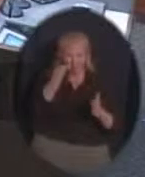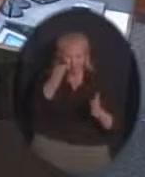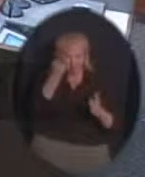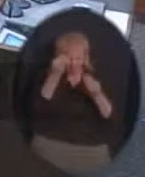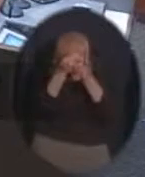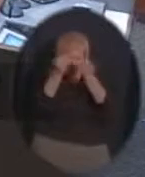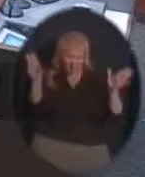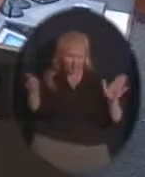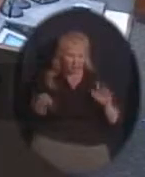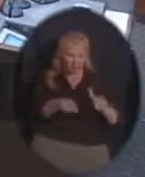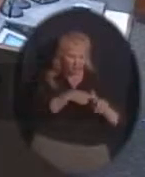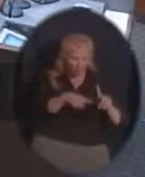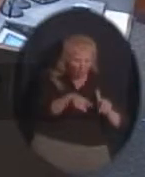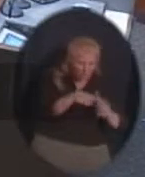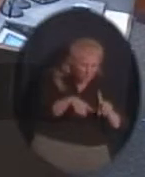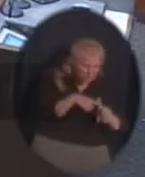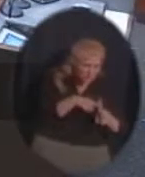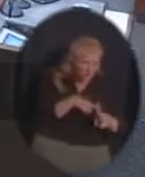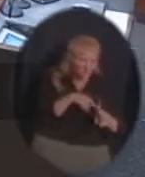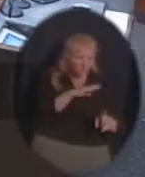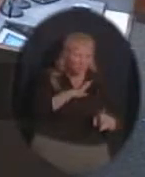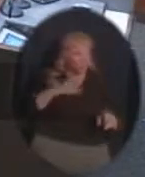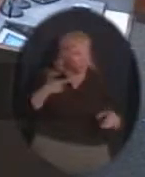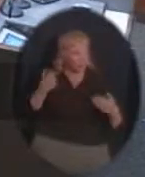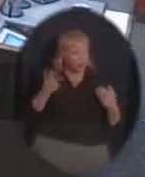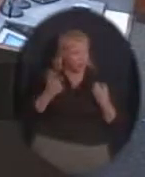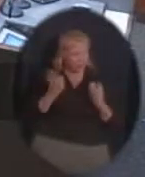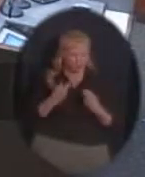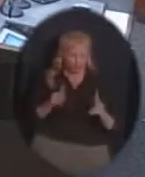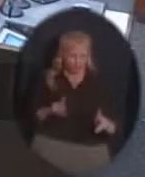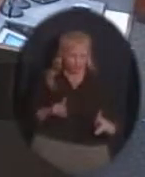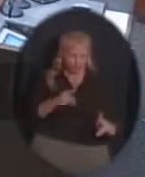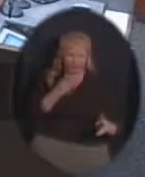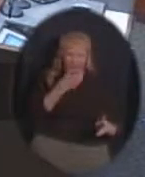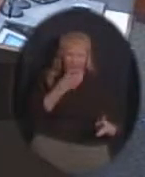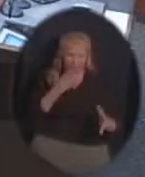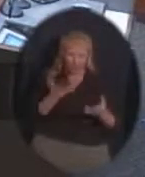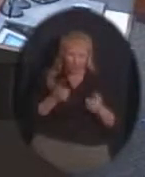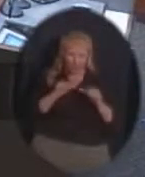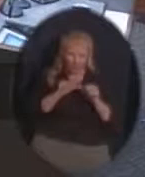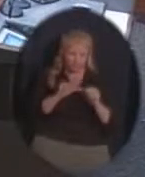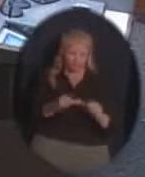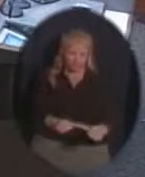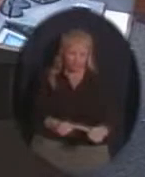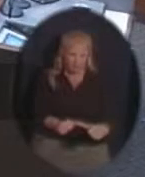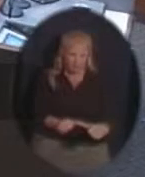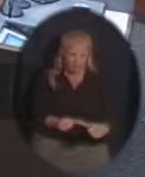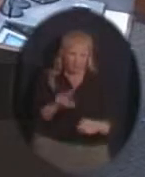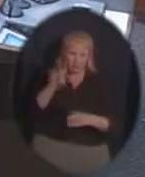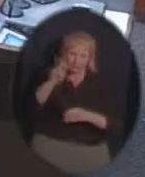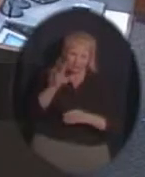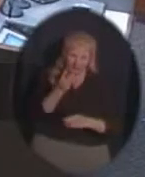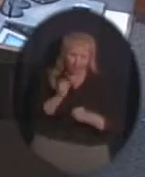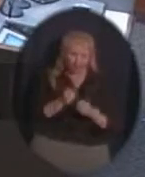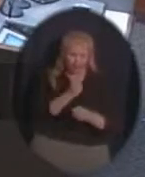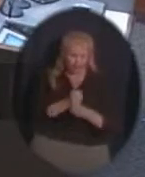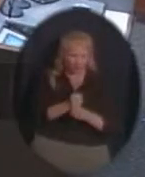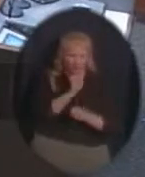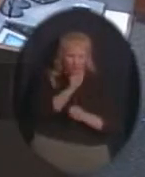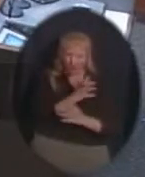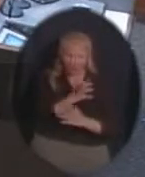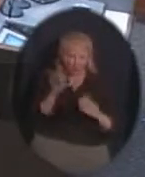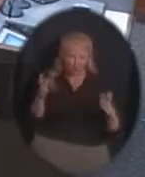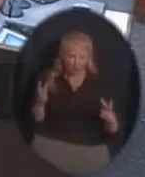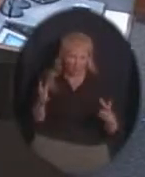or looks good. The board has an option to say we want to continue that for a second year without expansion. The board has